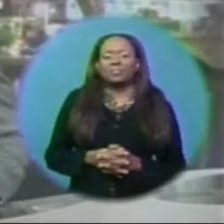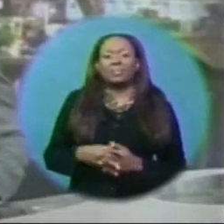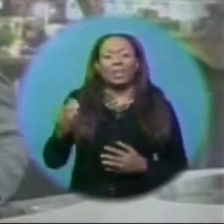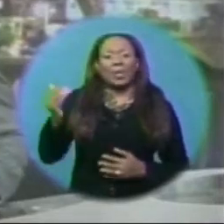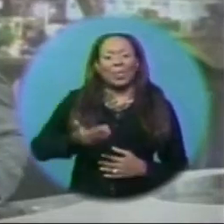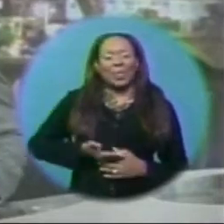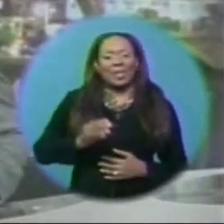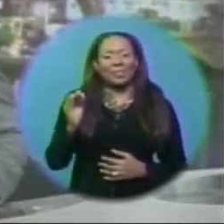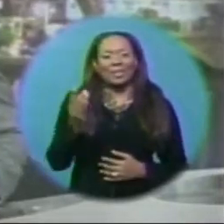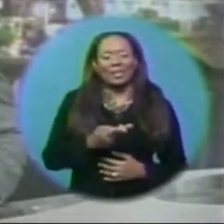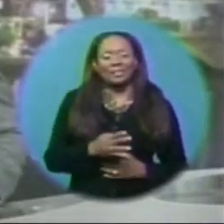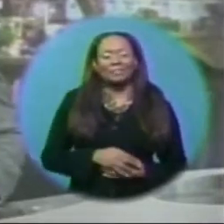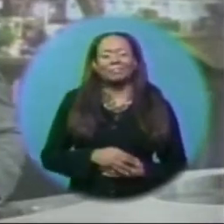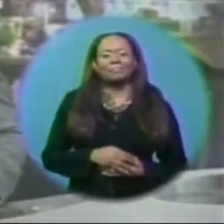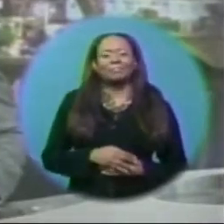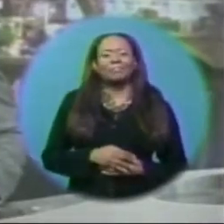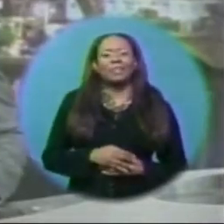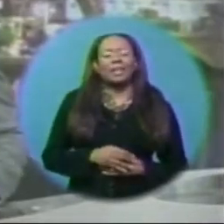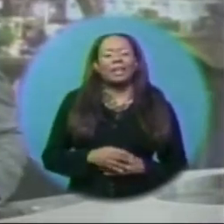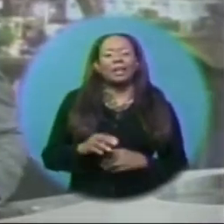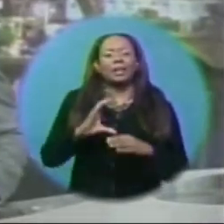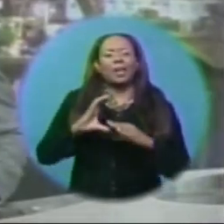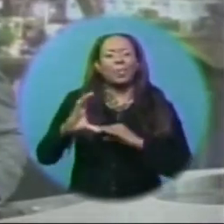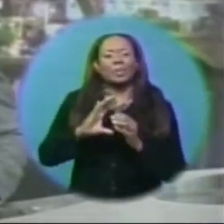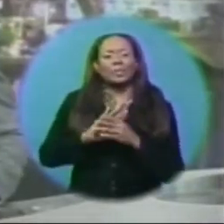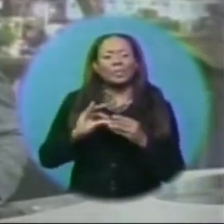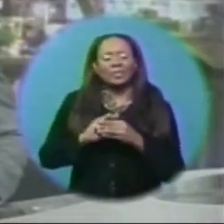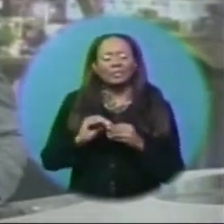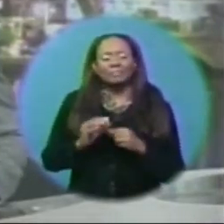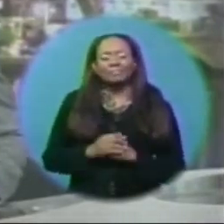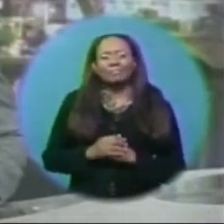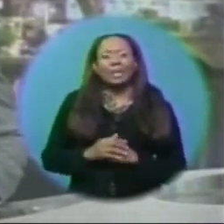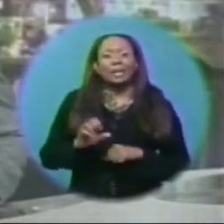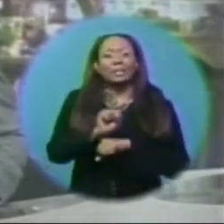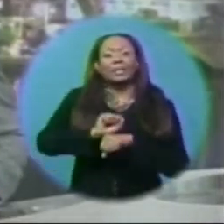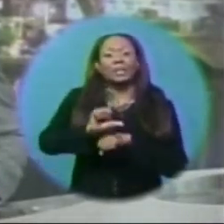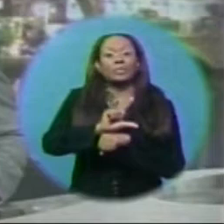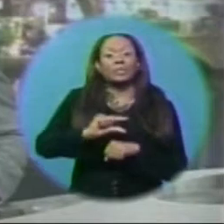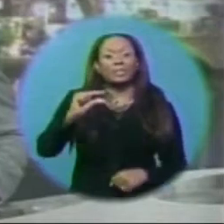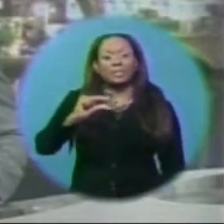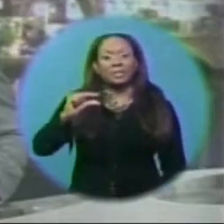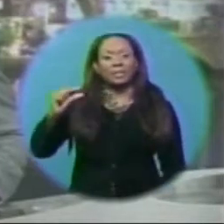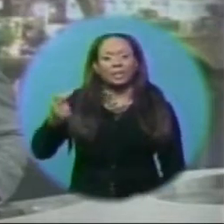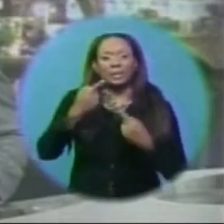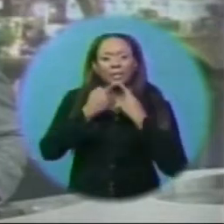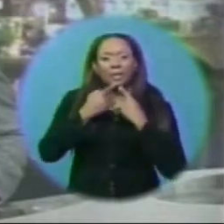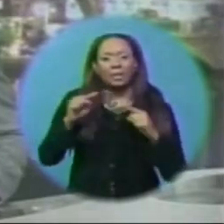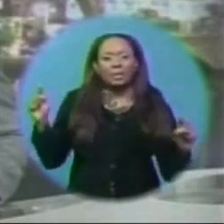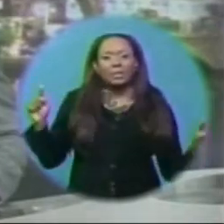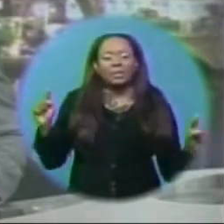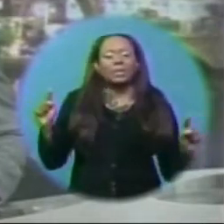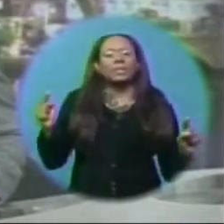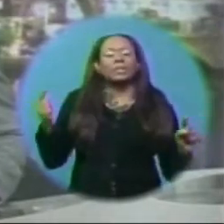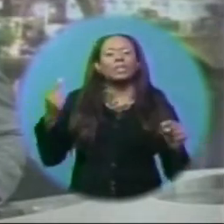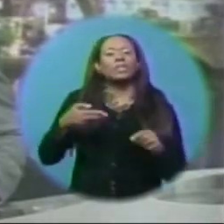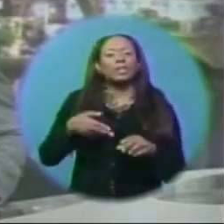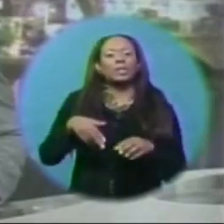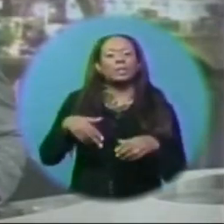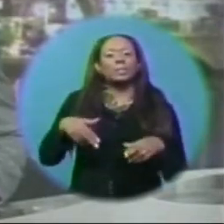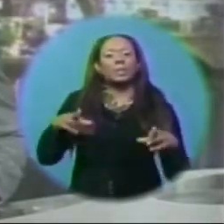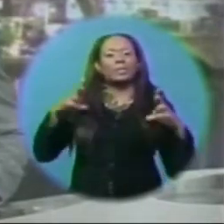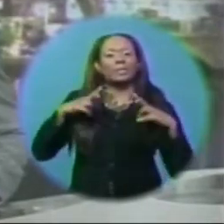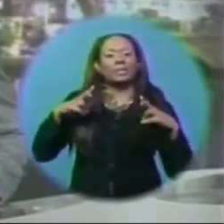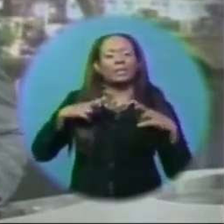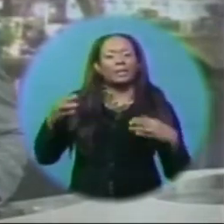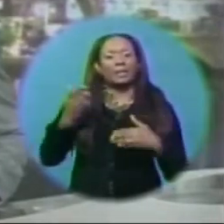Welcome back. We're topping news from the region tonight. St. Lucia's Governor General, Dame Perlette Louise, has announced that she will be leaving office at the end of the